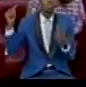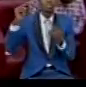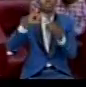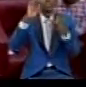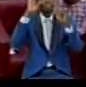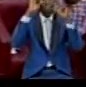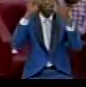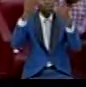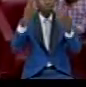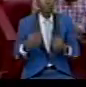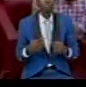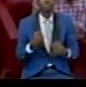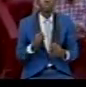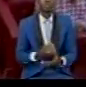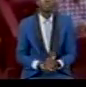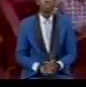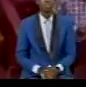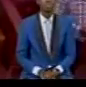comes.